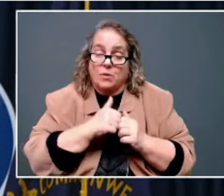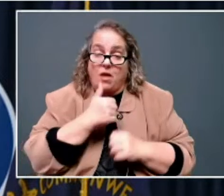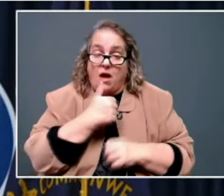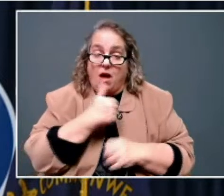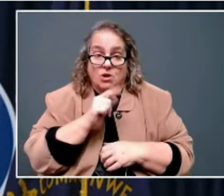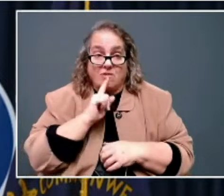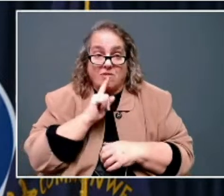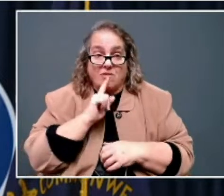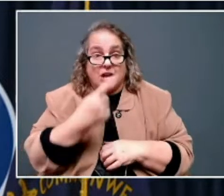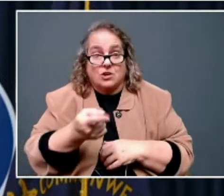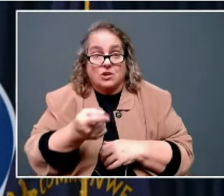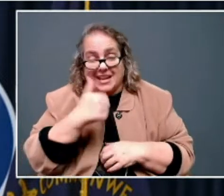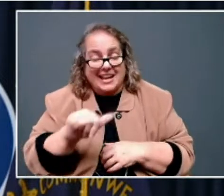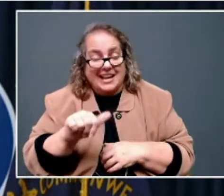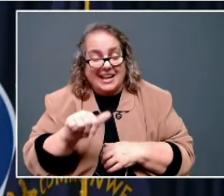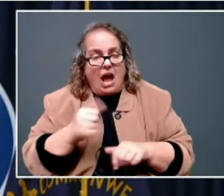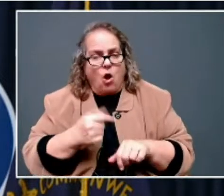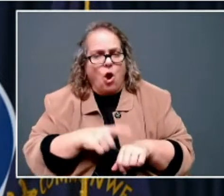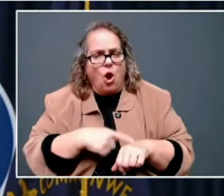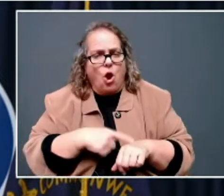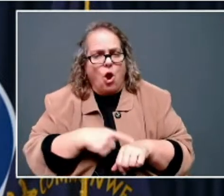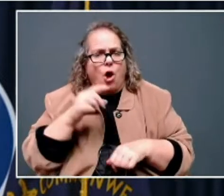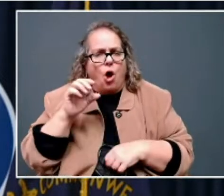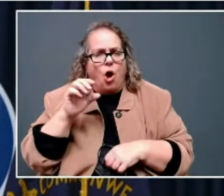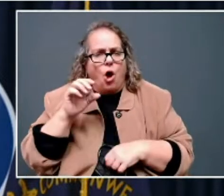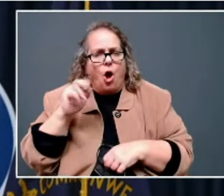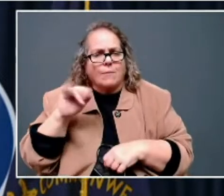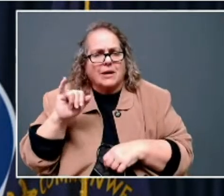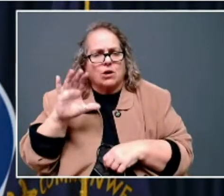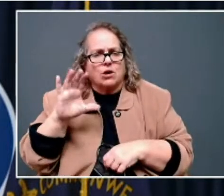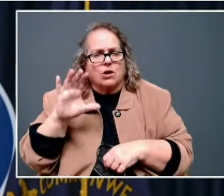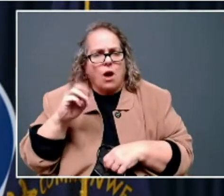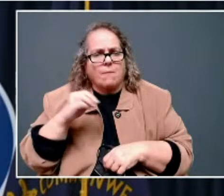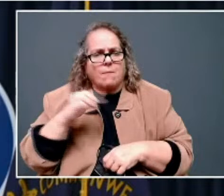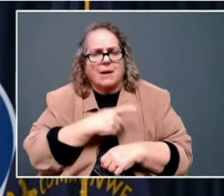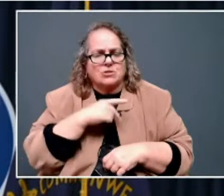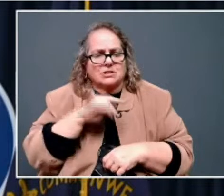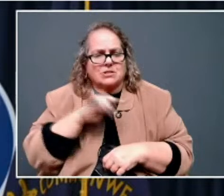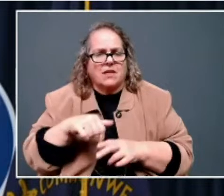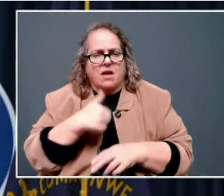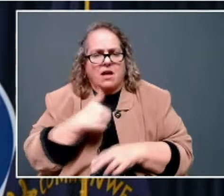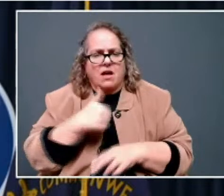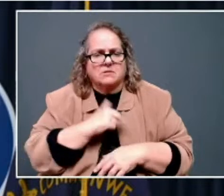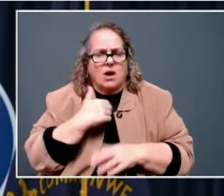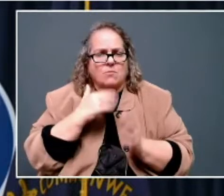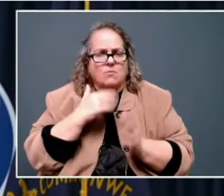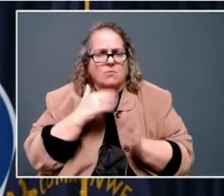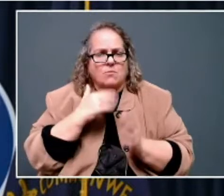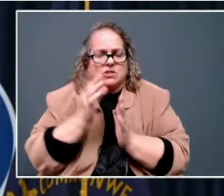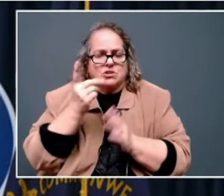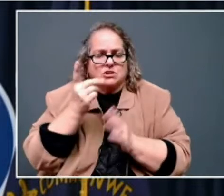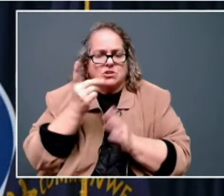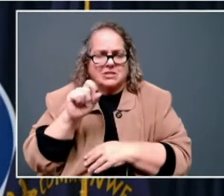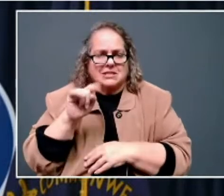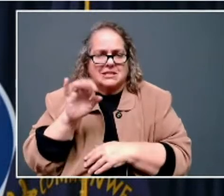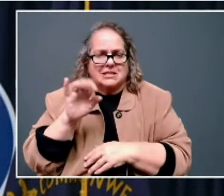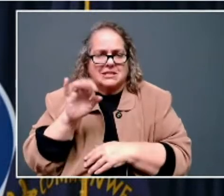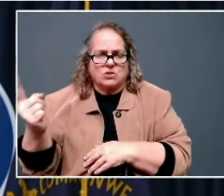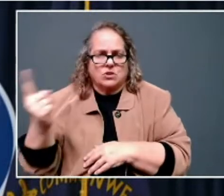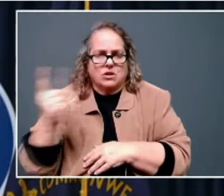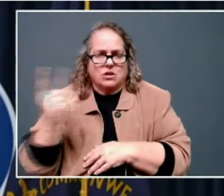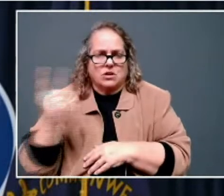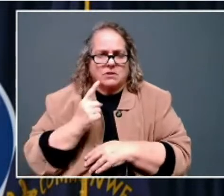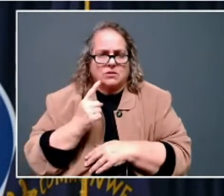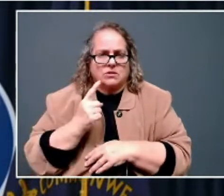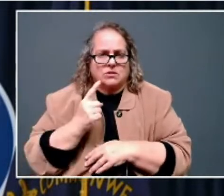stay for these Omicron patients? All right, I'm going to ask Dr. Stack to do. I'm going to ask Dr. Stack